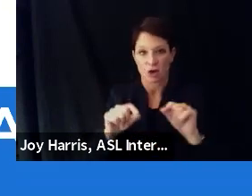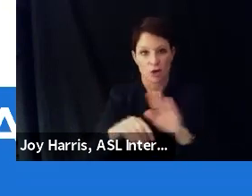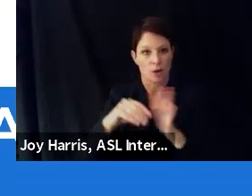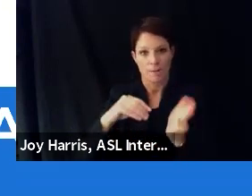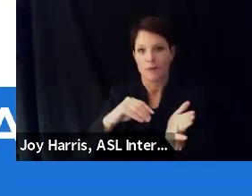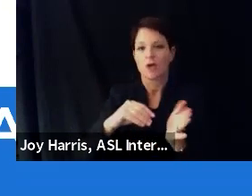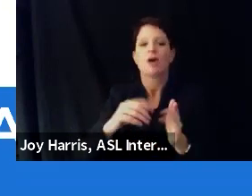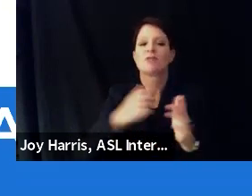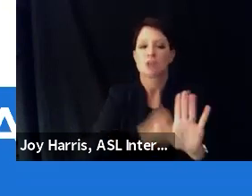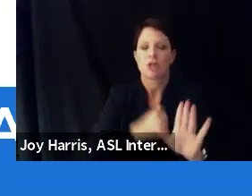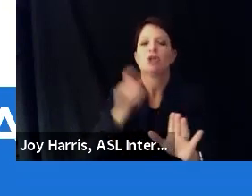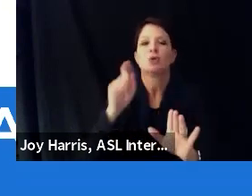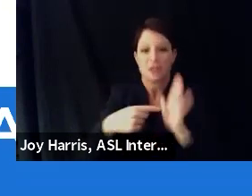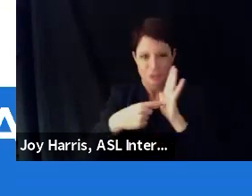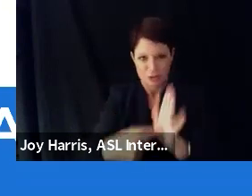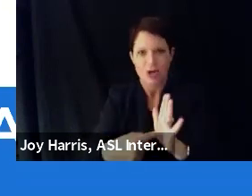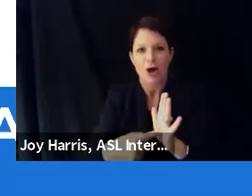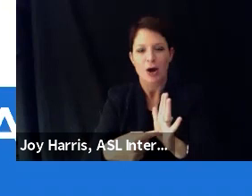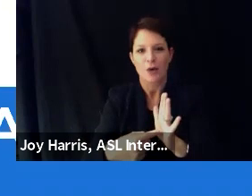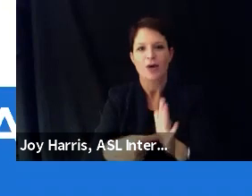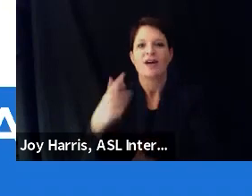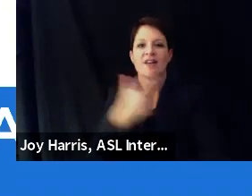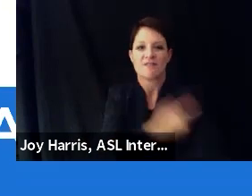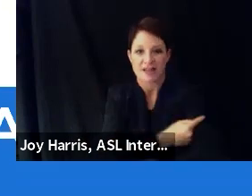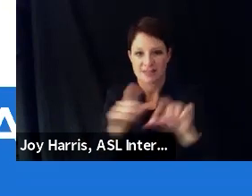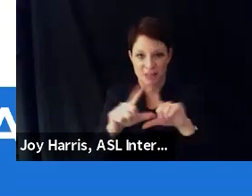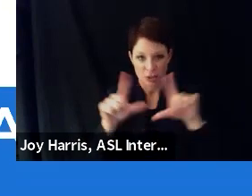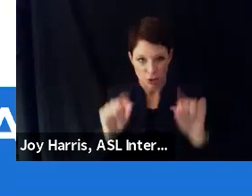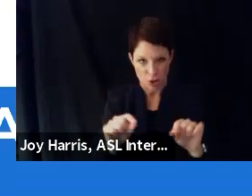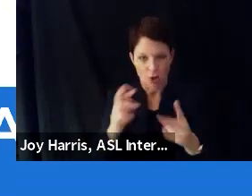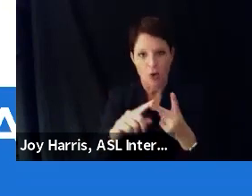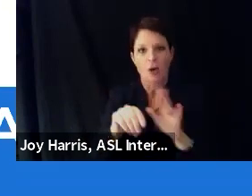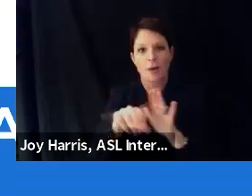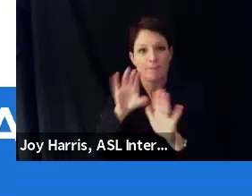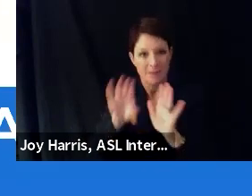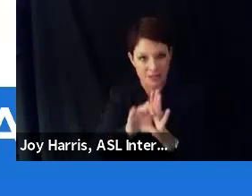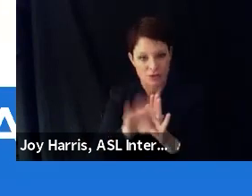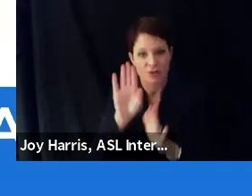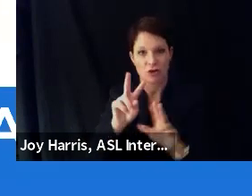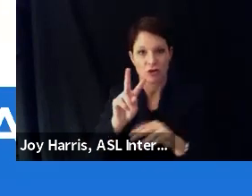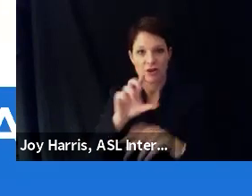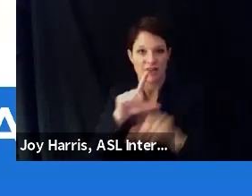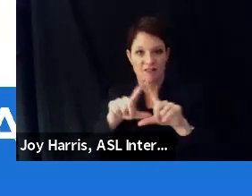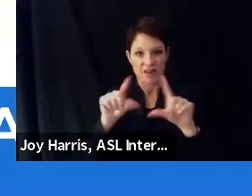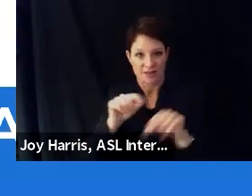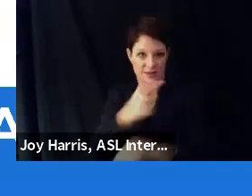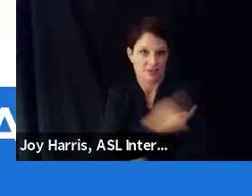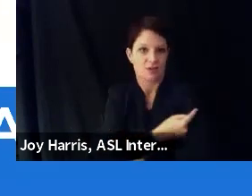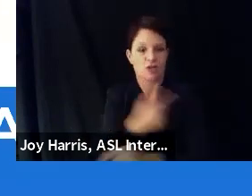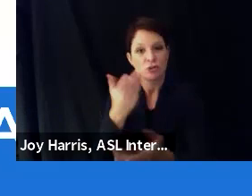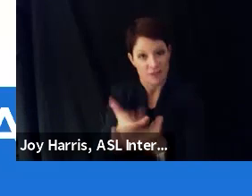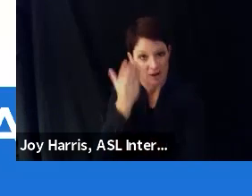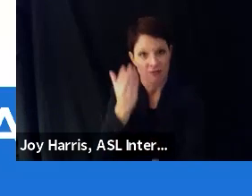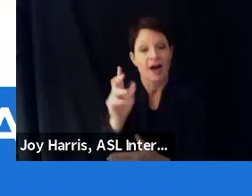or you do need to, sorry. You do need to show your vaccine card or a photo of your vaccine card on your phone to verify